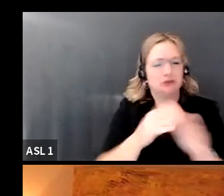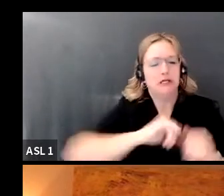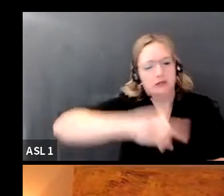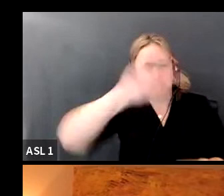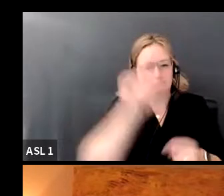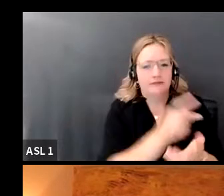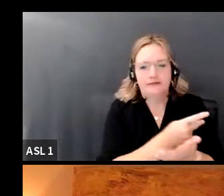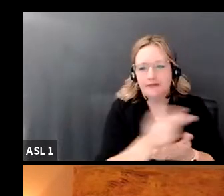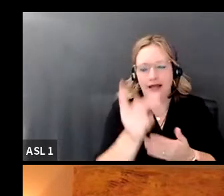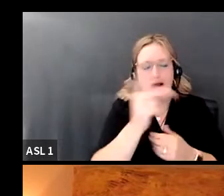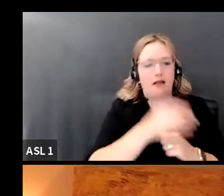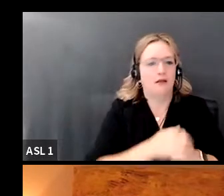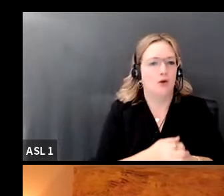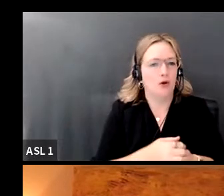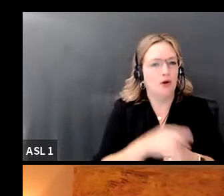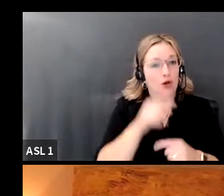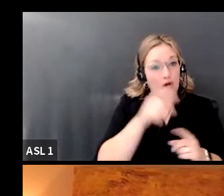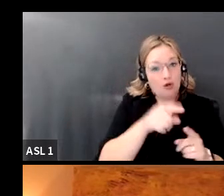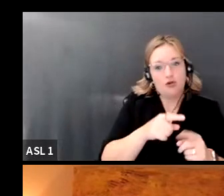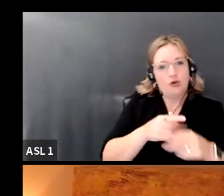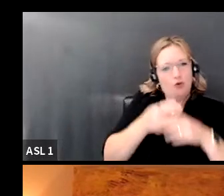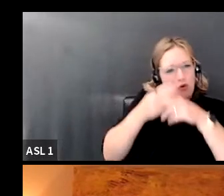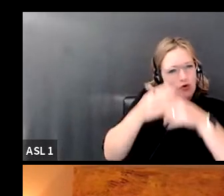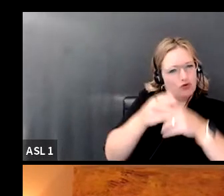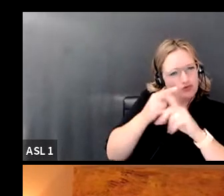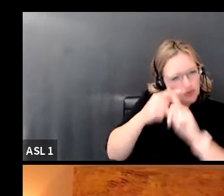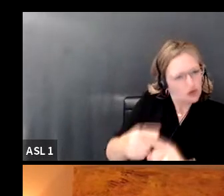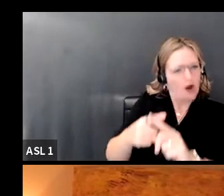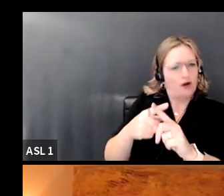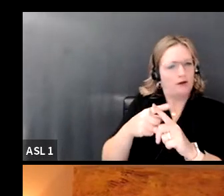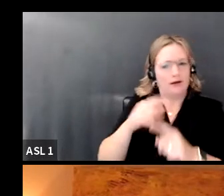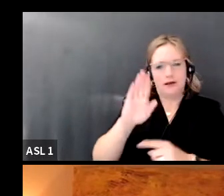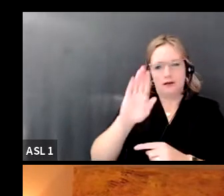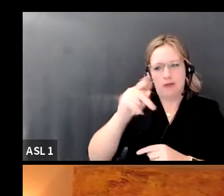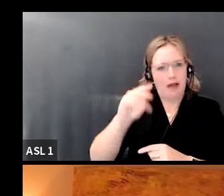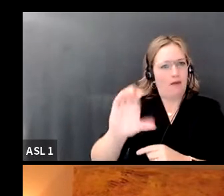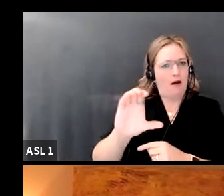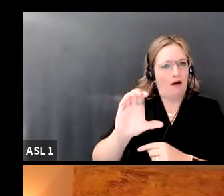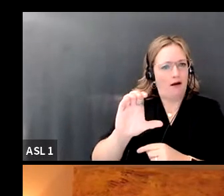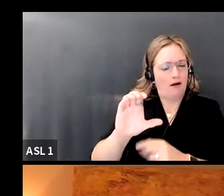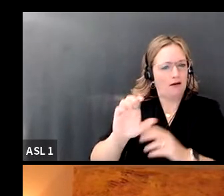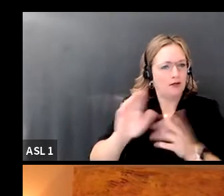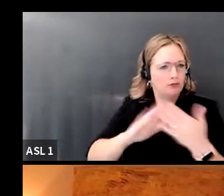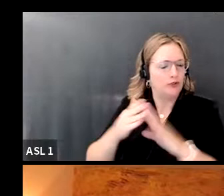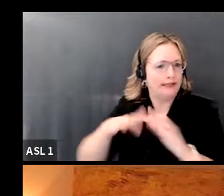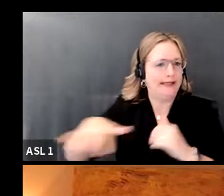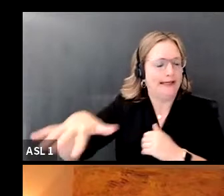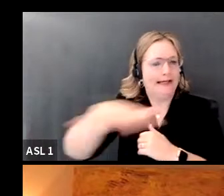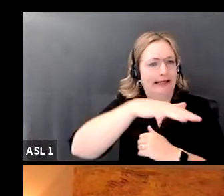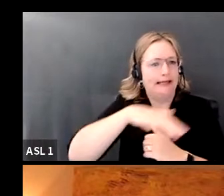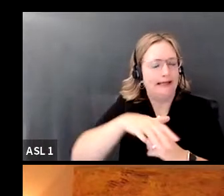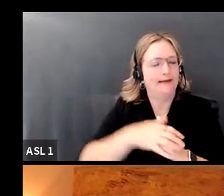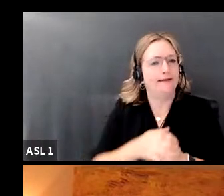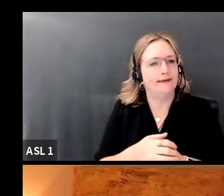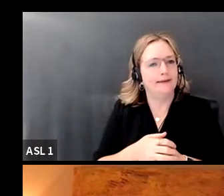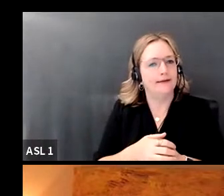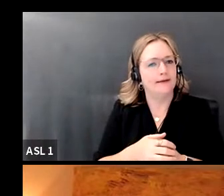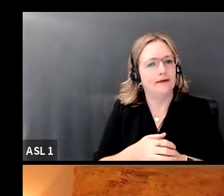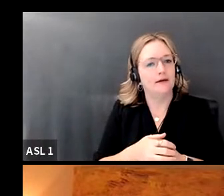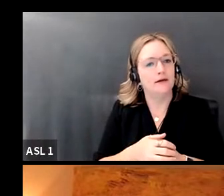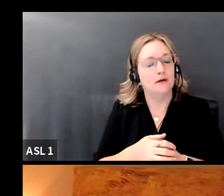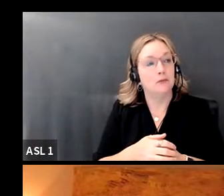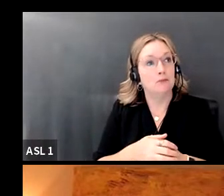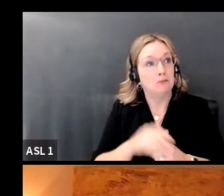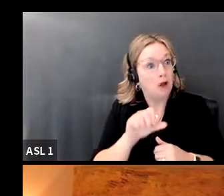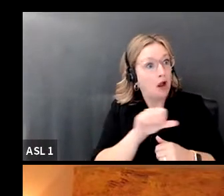uh to racially profile by park residents um so the auto police services don't provide health care